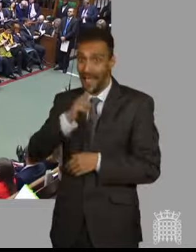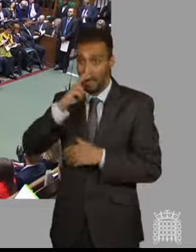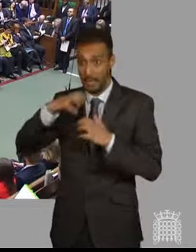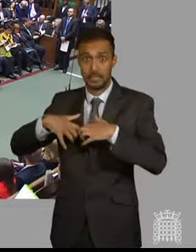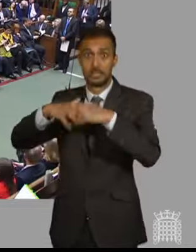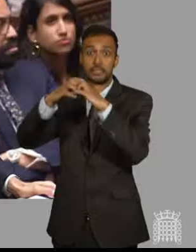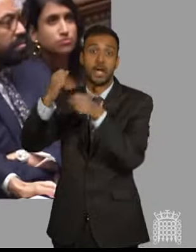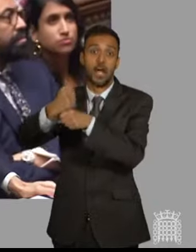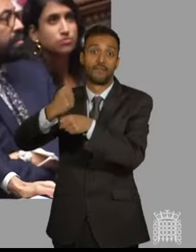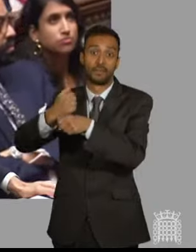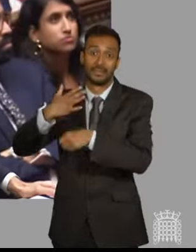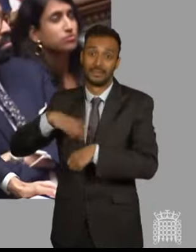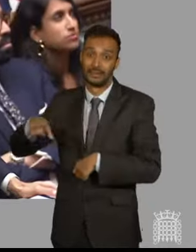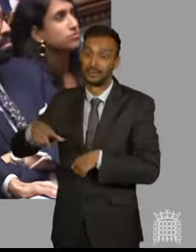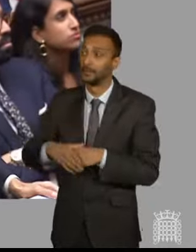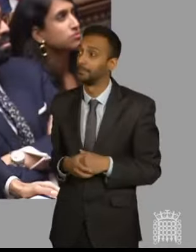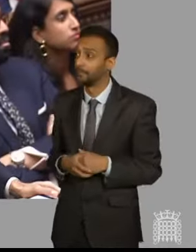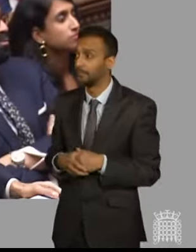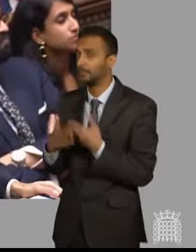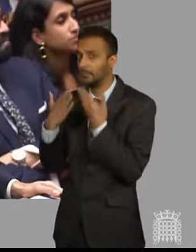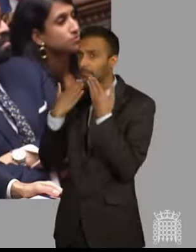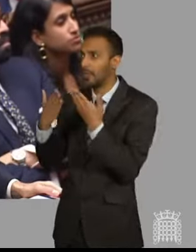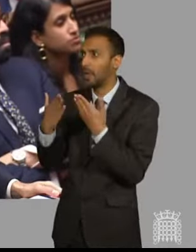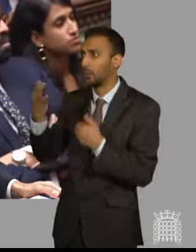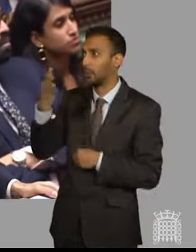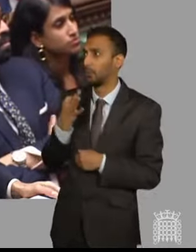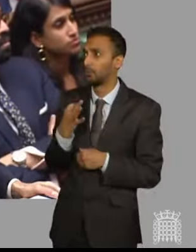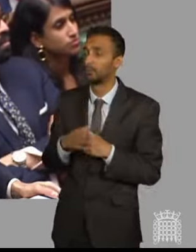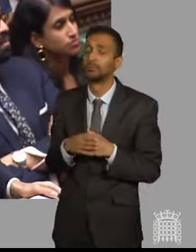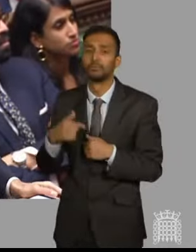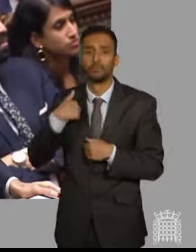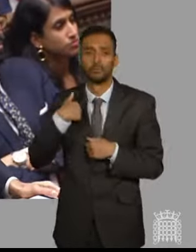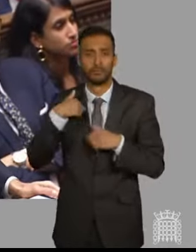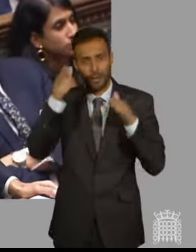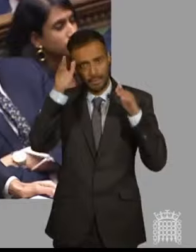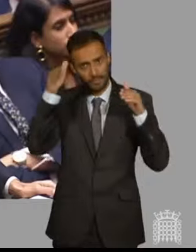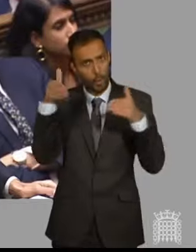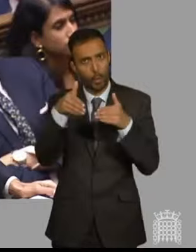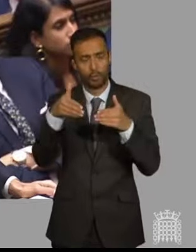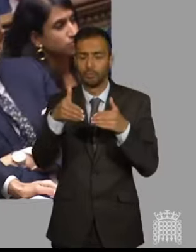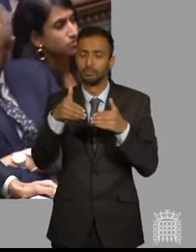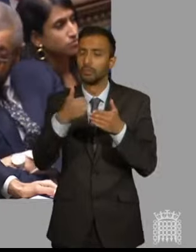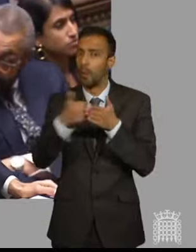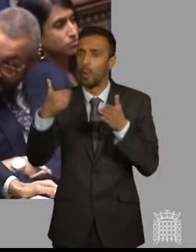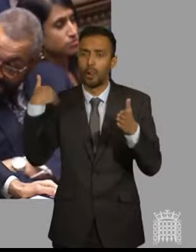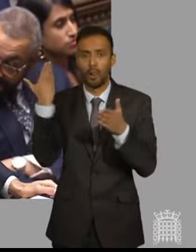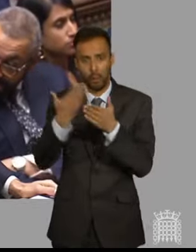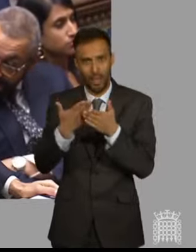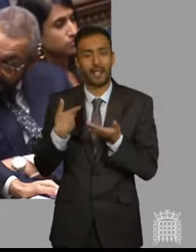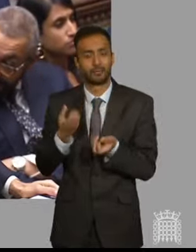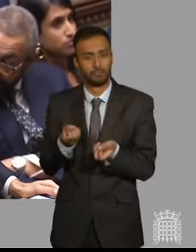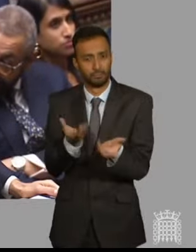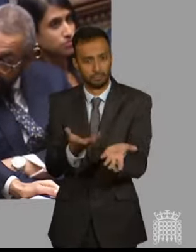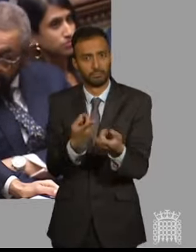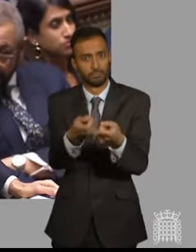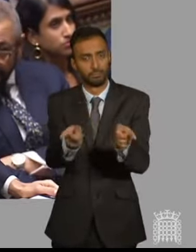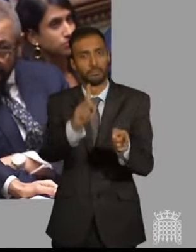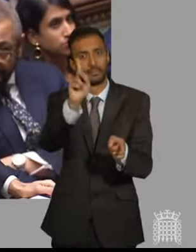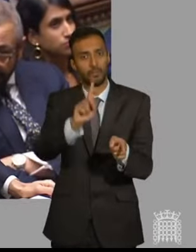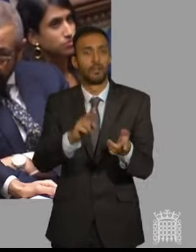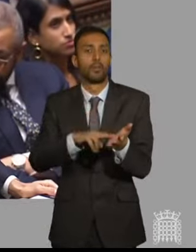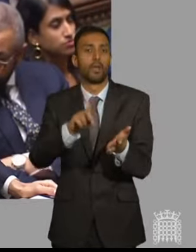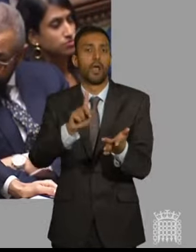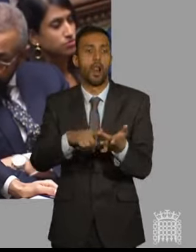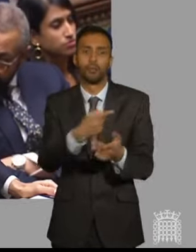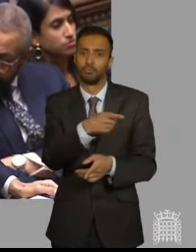has always been on delivering for the people of Northern Ireland, who rightly expect and deserve their locally elected decision-makers to address the